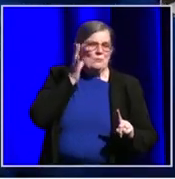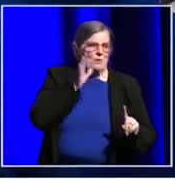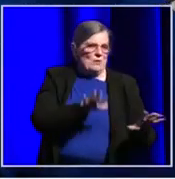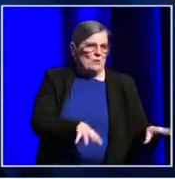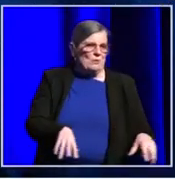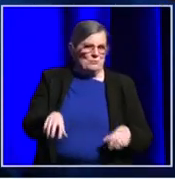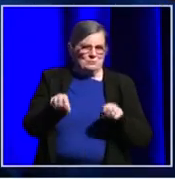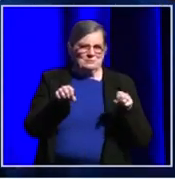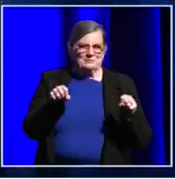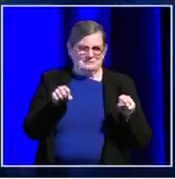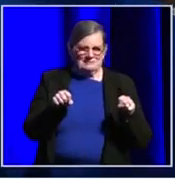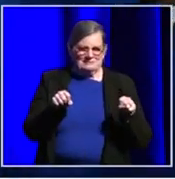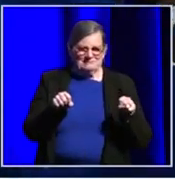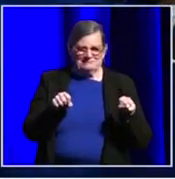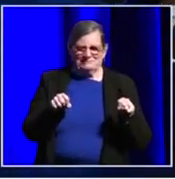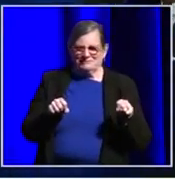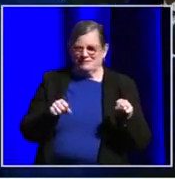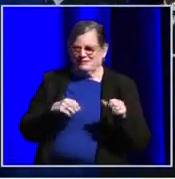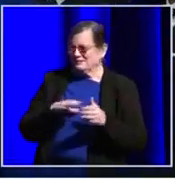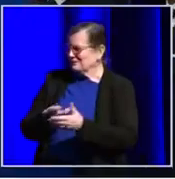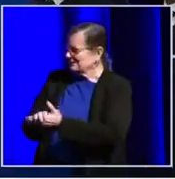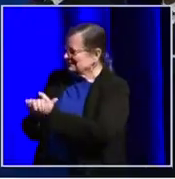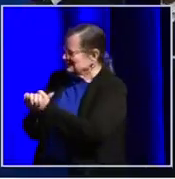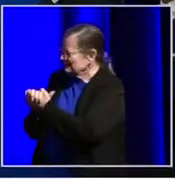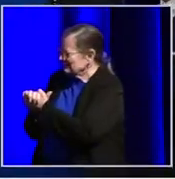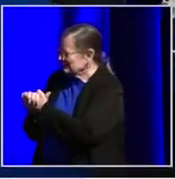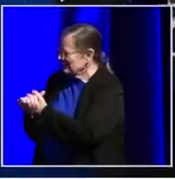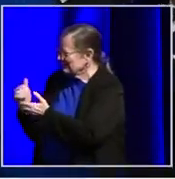enter. Congratulations. Thank you.